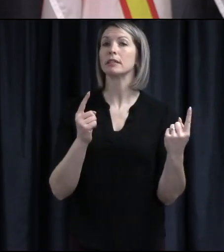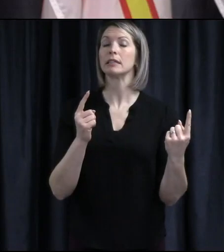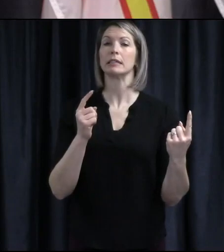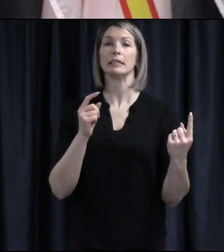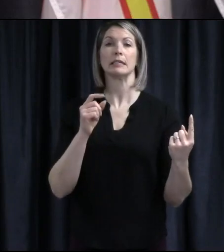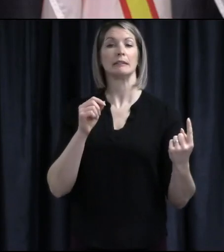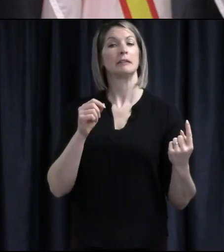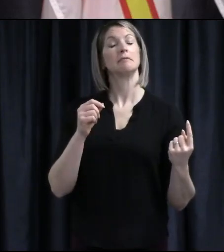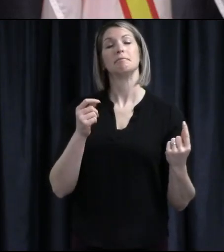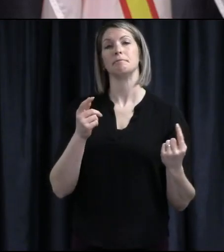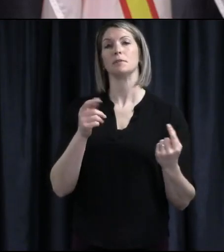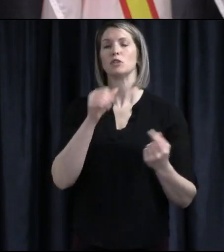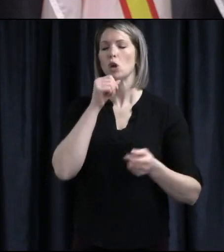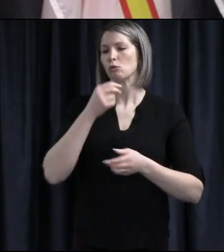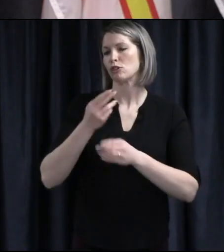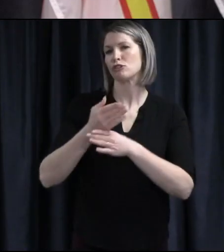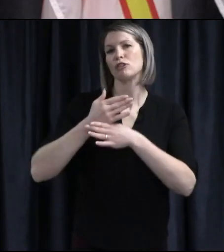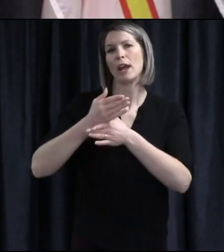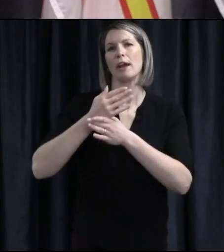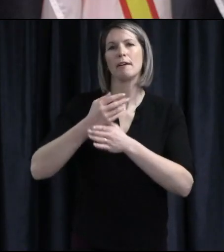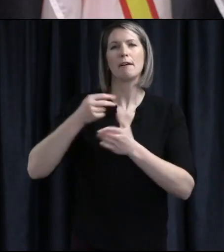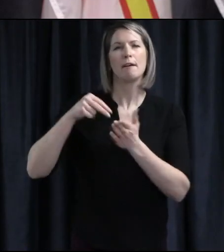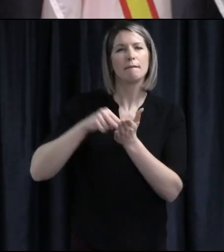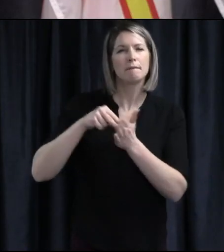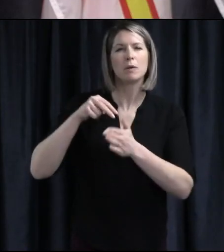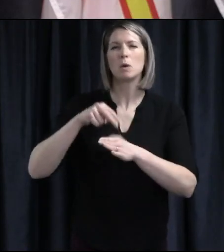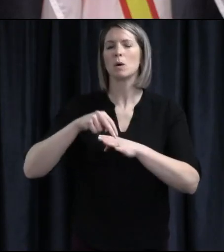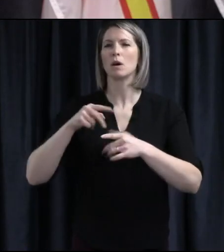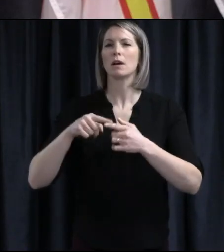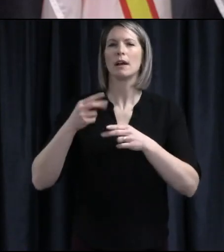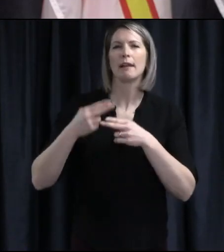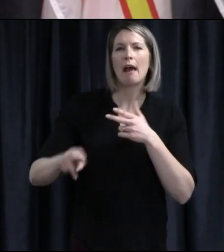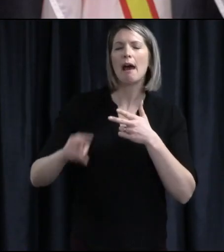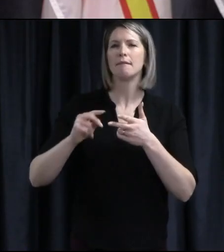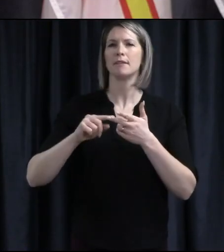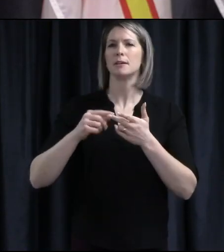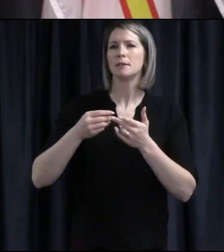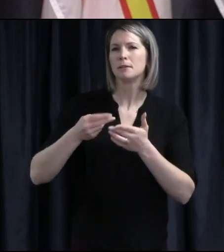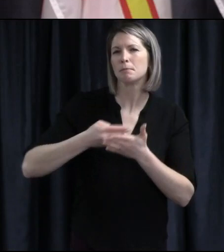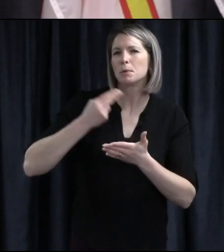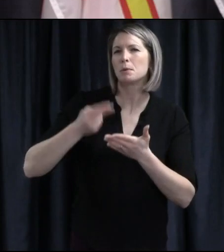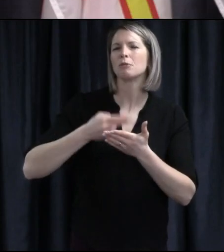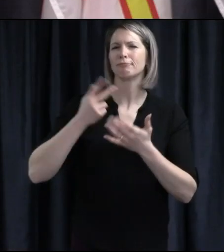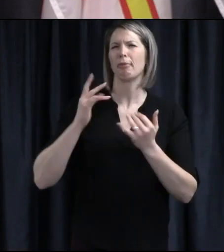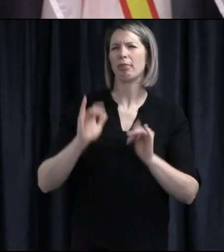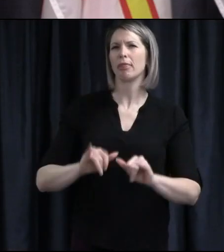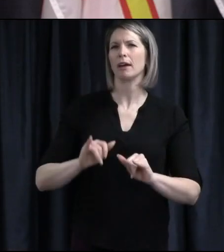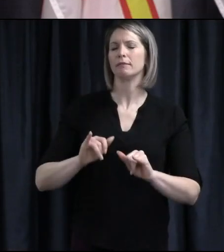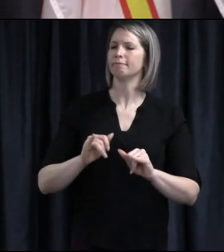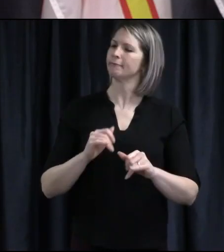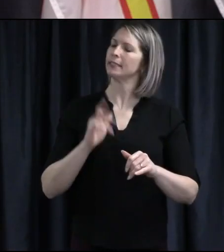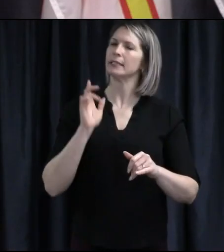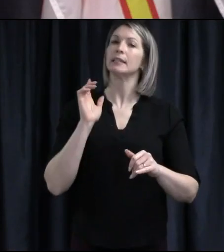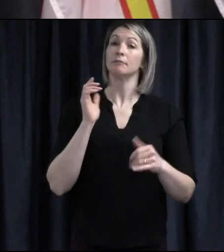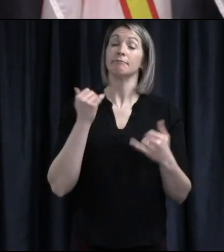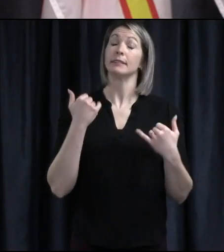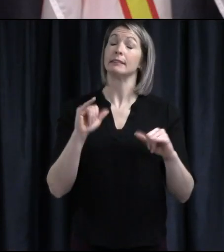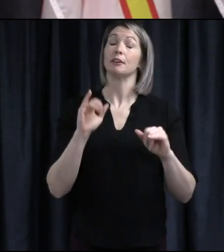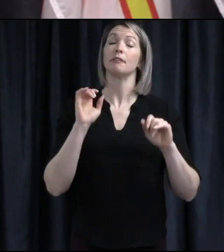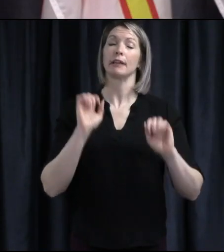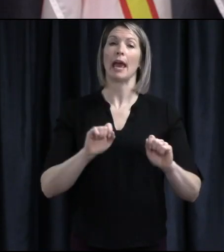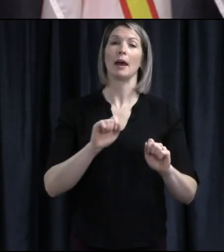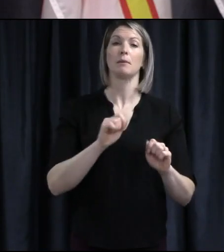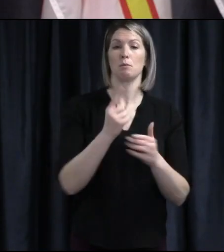sharing utensils, all of those things that we've talked about, then, life has to carry on in